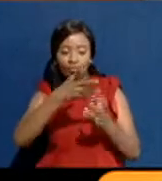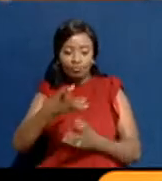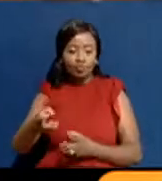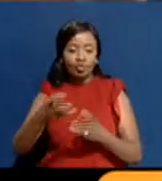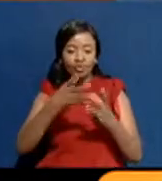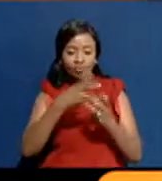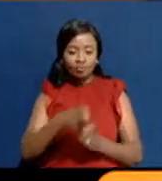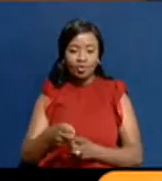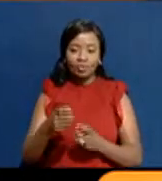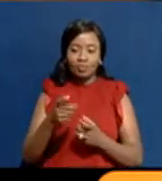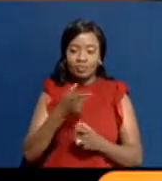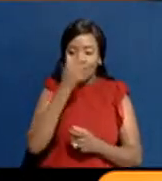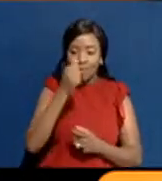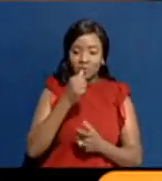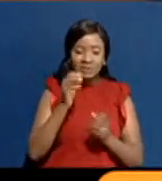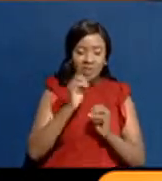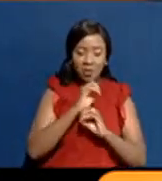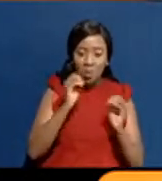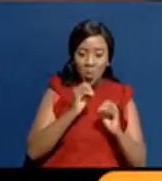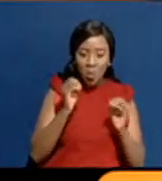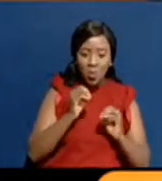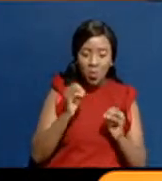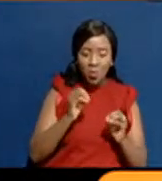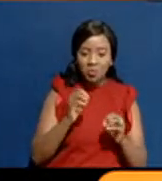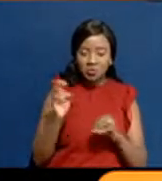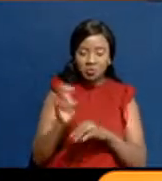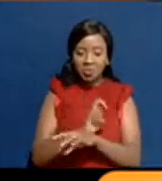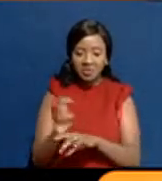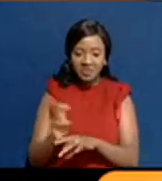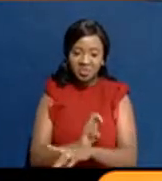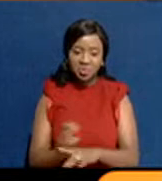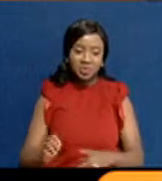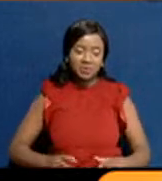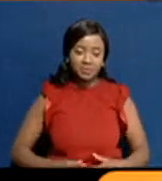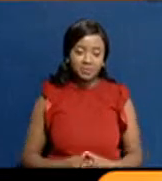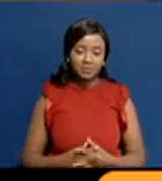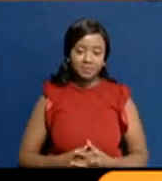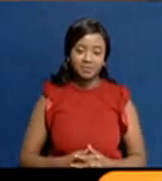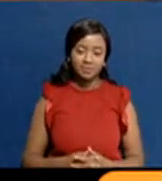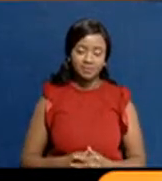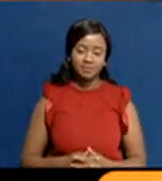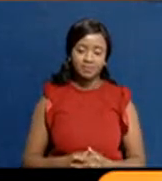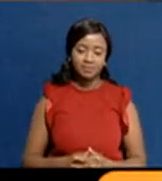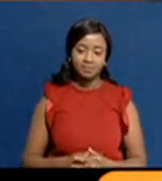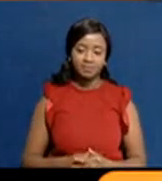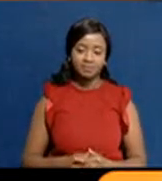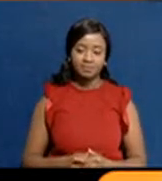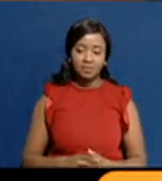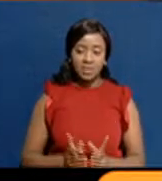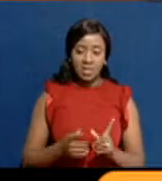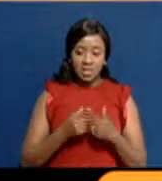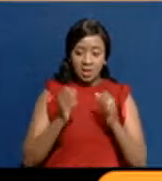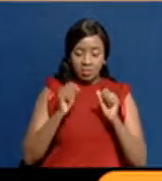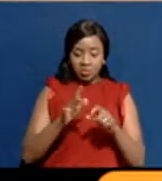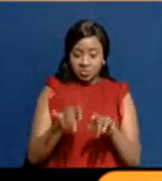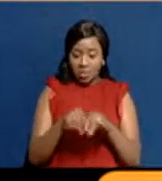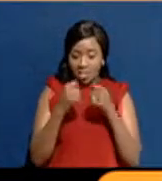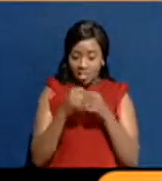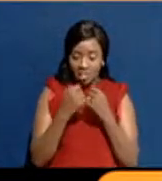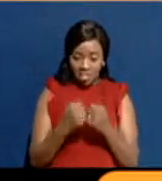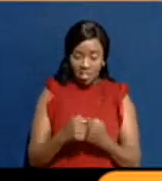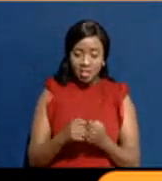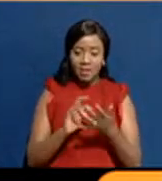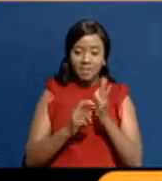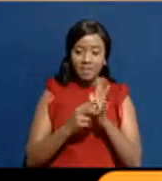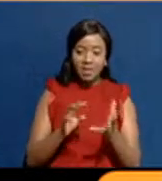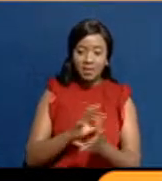the silence, taking advantage of the absence of supervision, and they can mess things up. So the tone